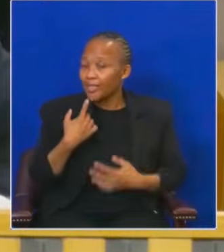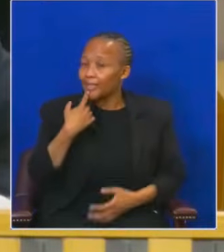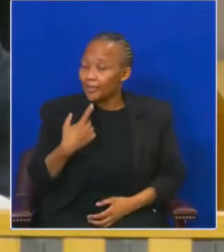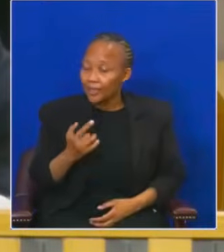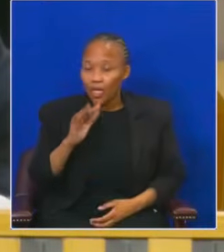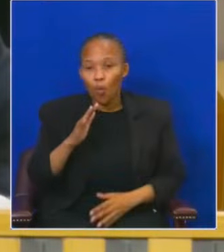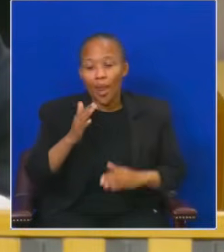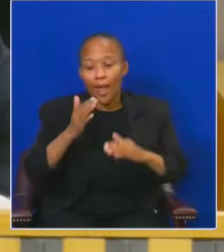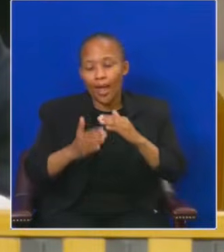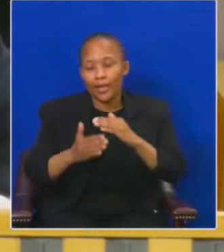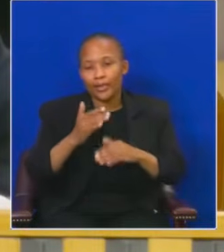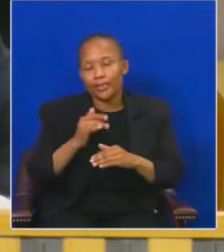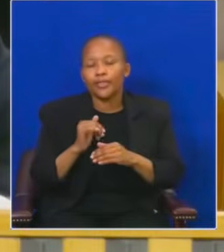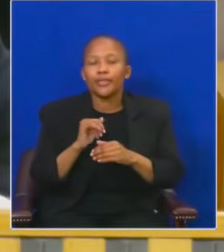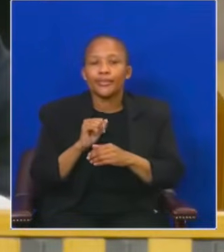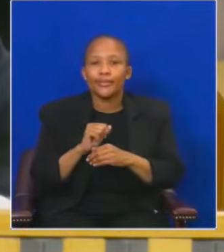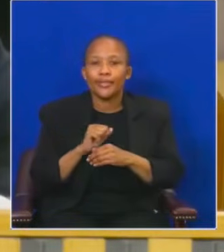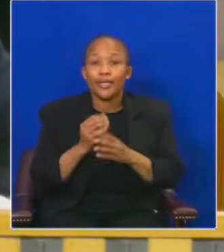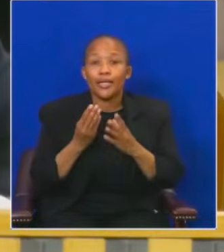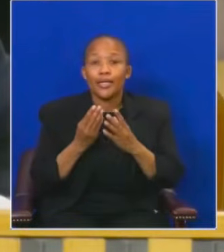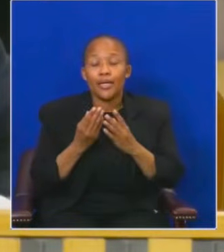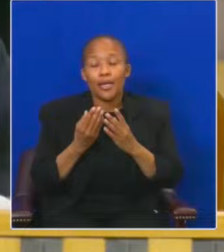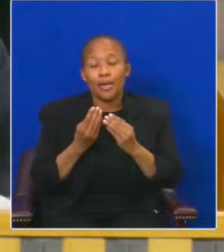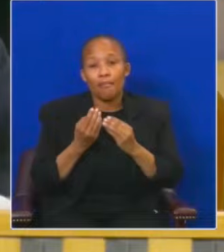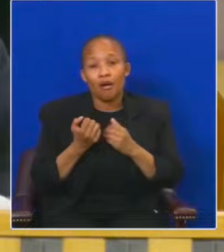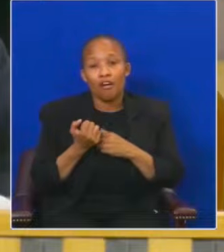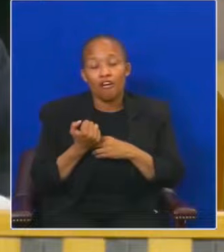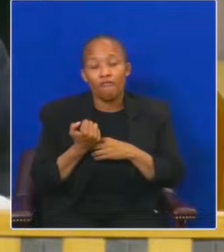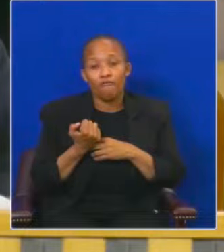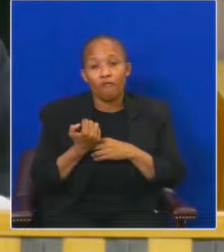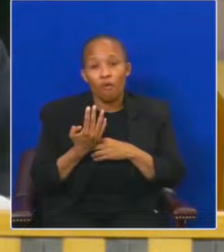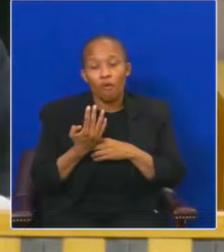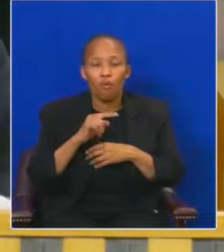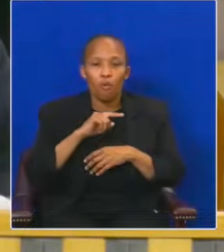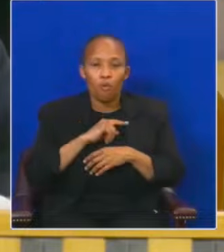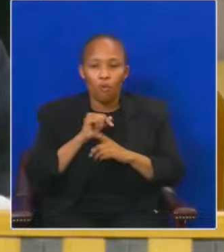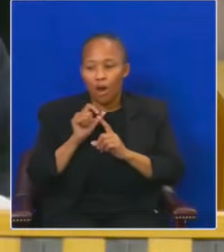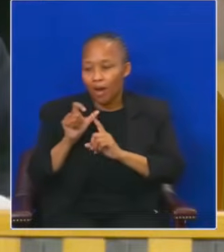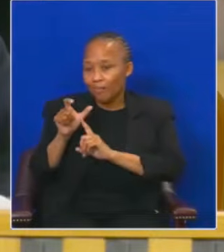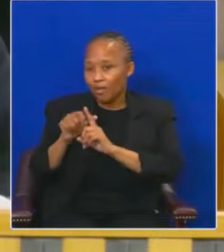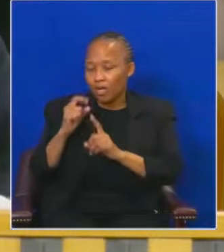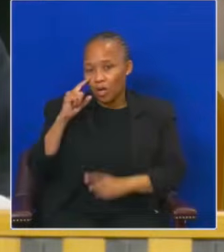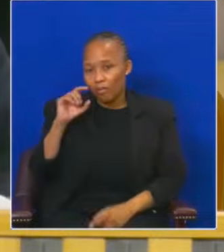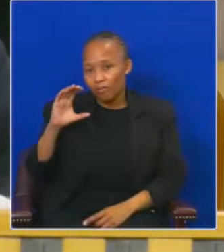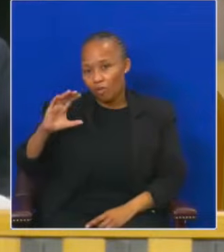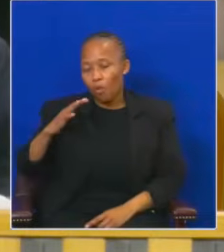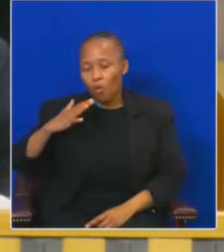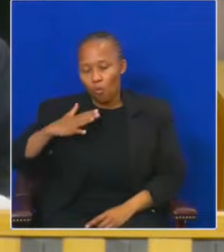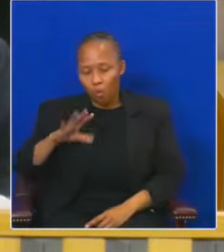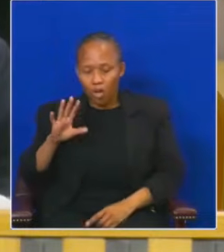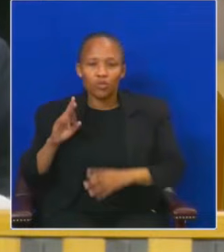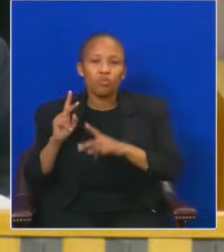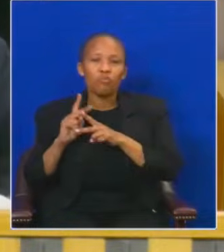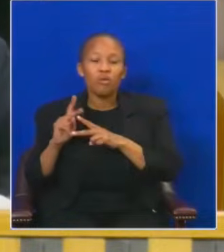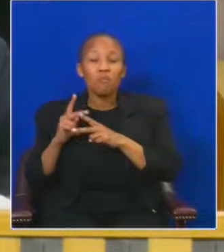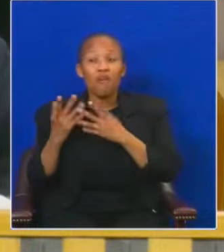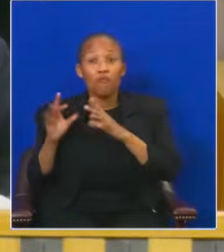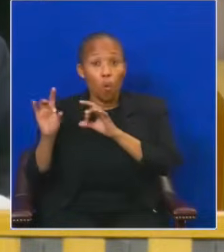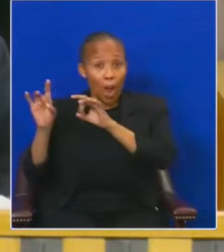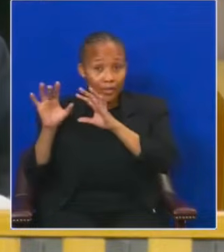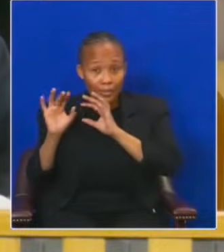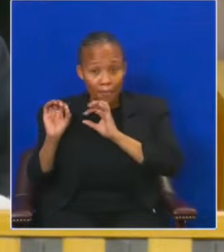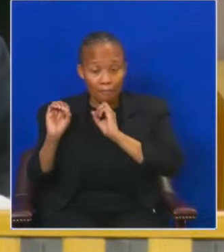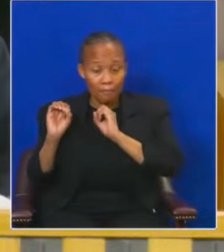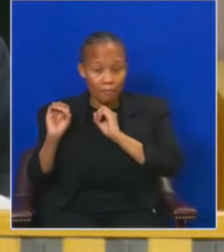C wants to prepare for exam. For his academic commitments, yes, Chairperson. All right. Let's adjourn